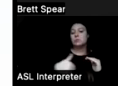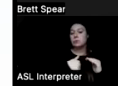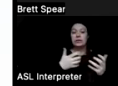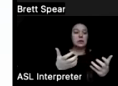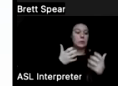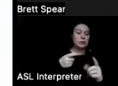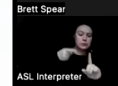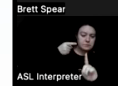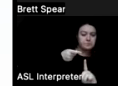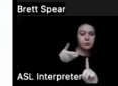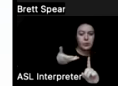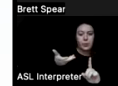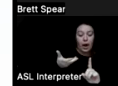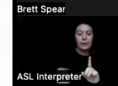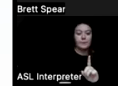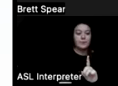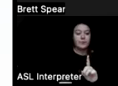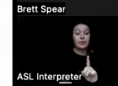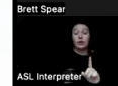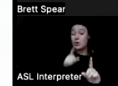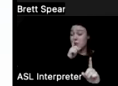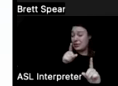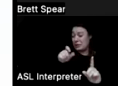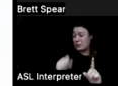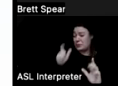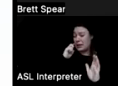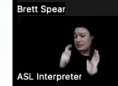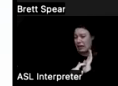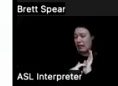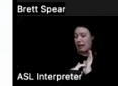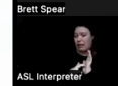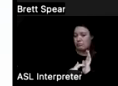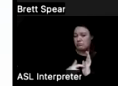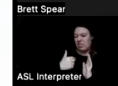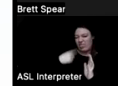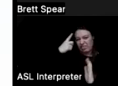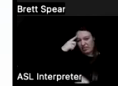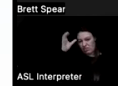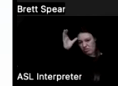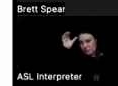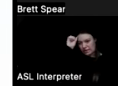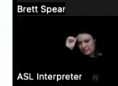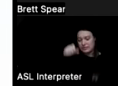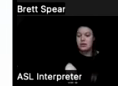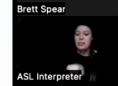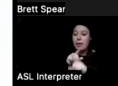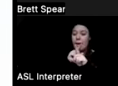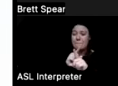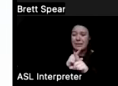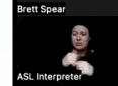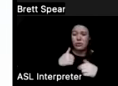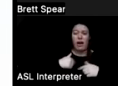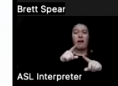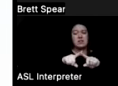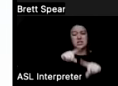is that in reality, as you can see in something that is obvious, I think, to many of us, is that a mentor serves so many roles that